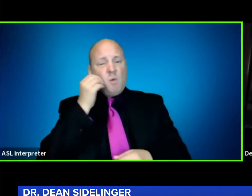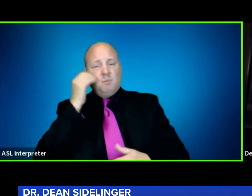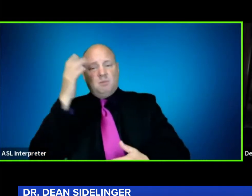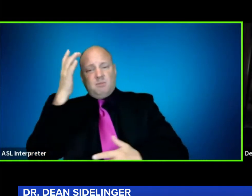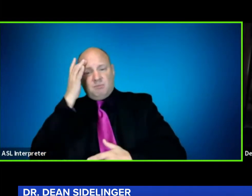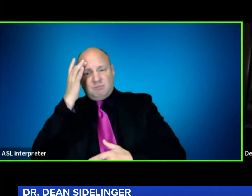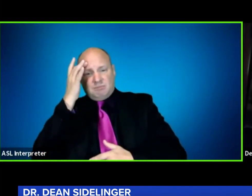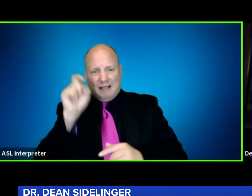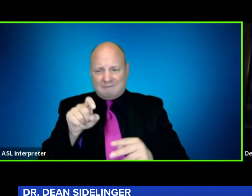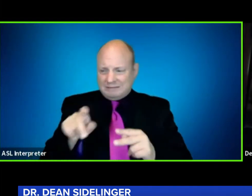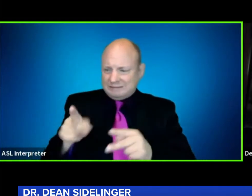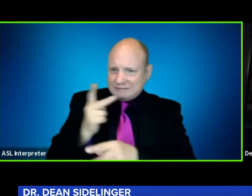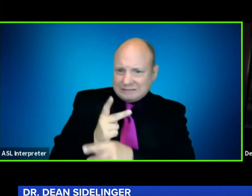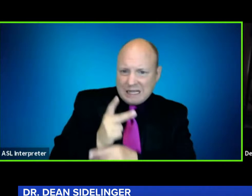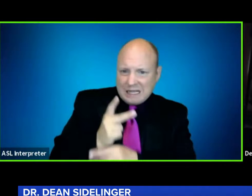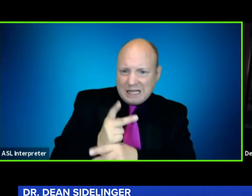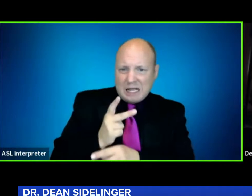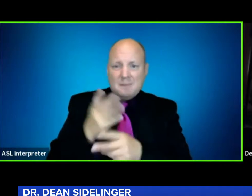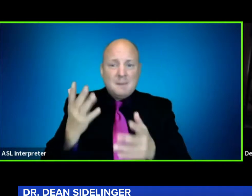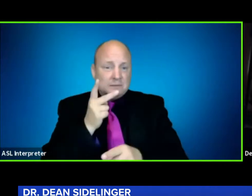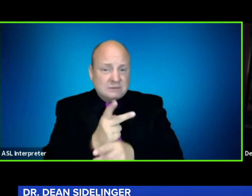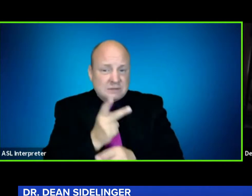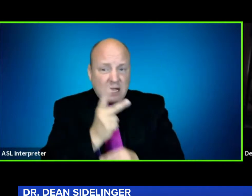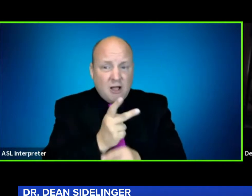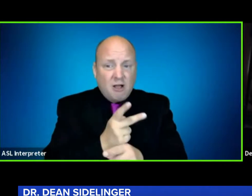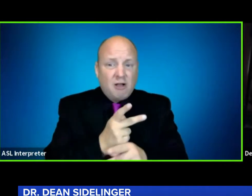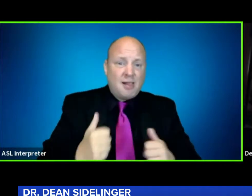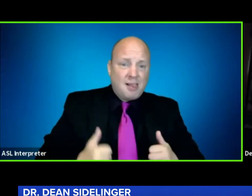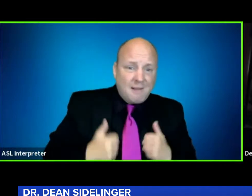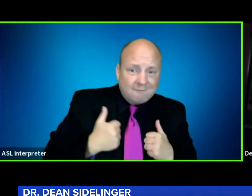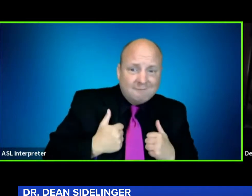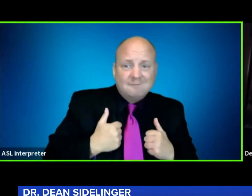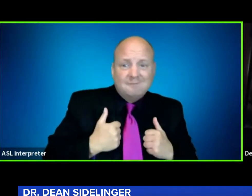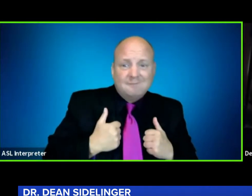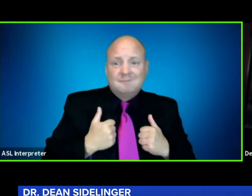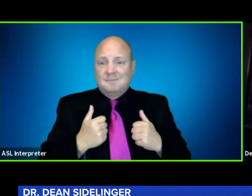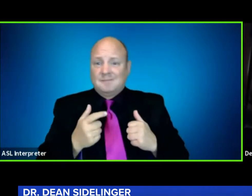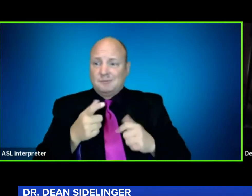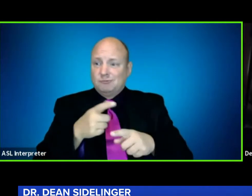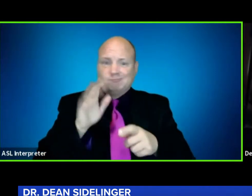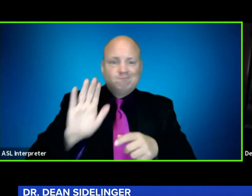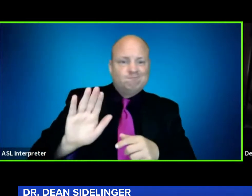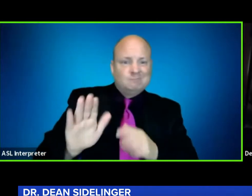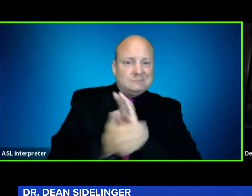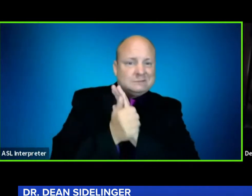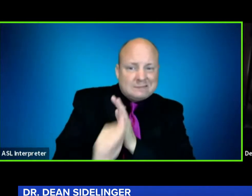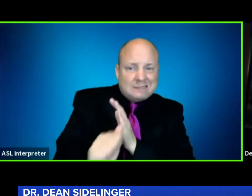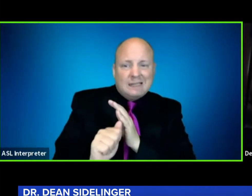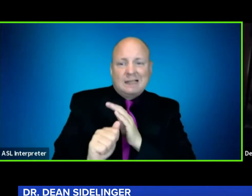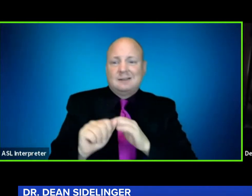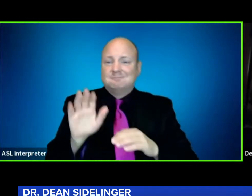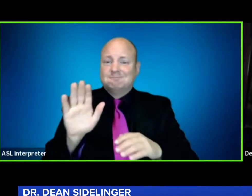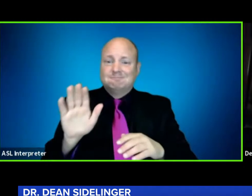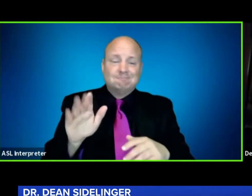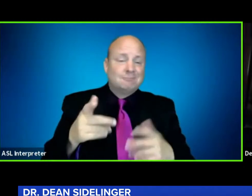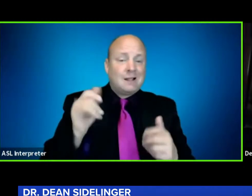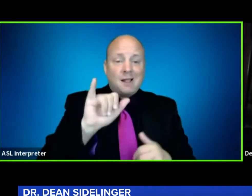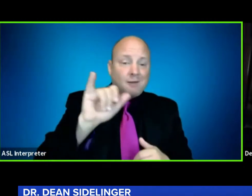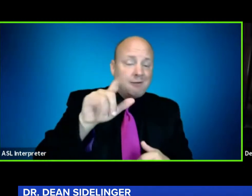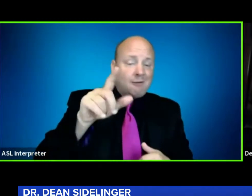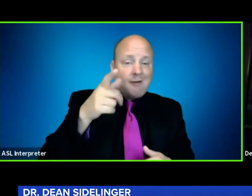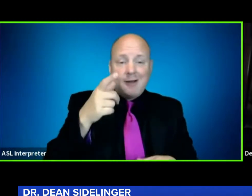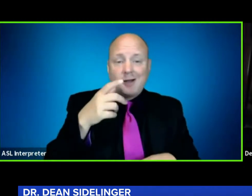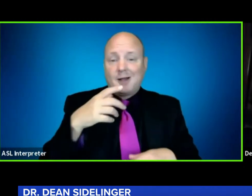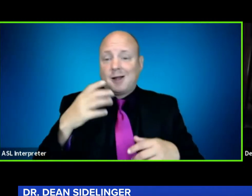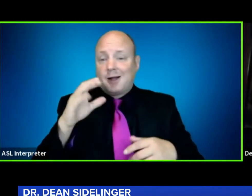in a hospital from skilled but exhausted healthcare providers. Their loved ones anxiously waiting for updates and hoping